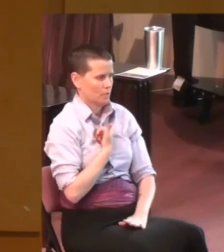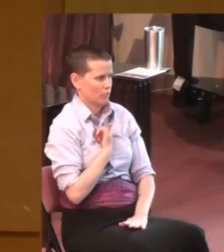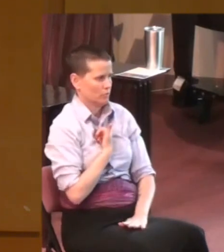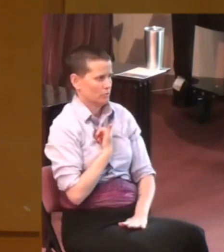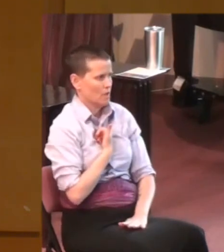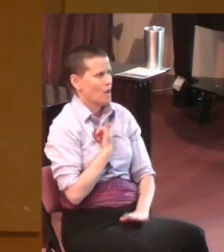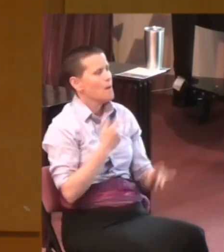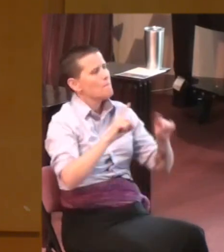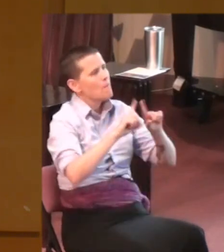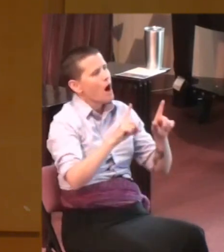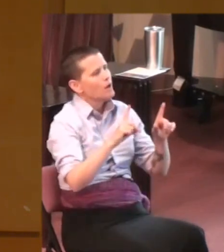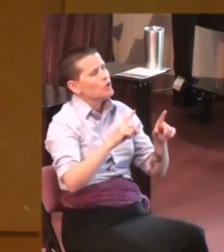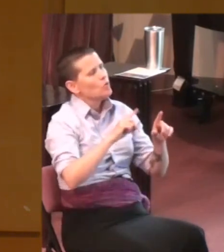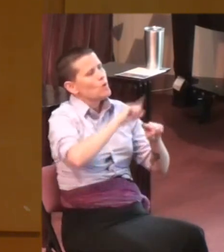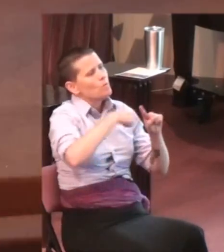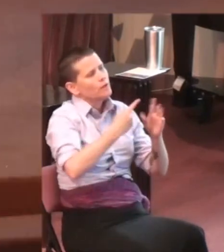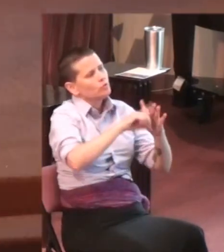Eternally patient.